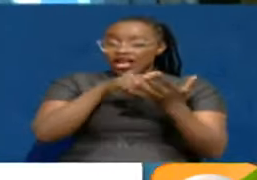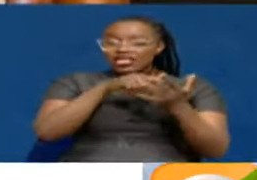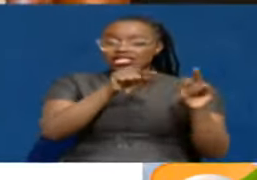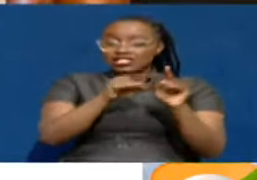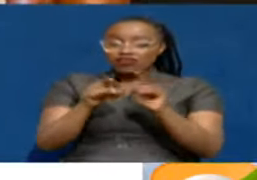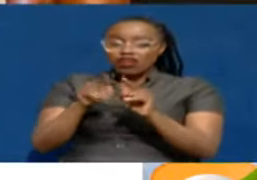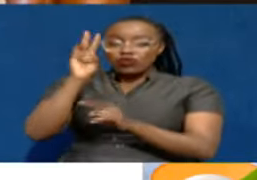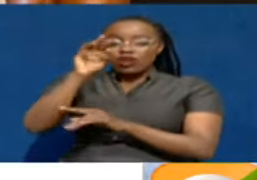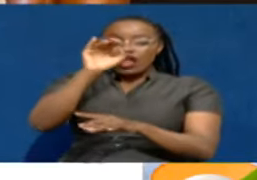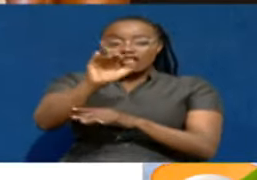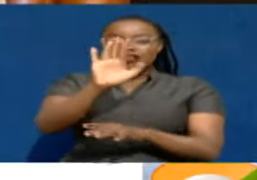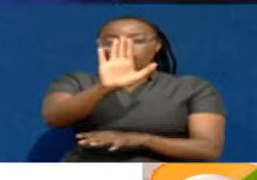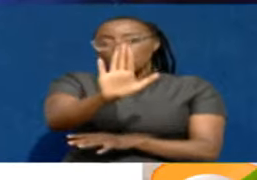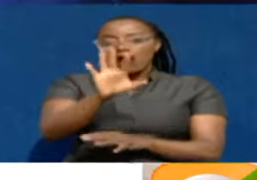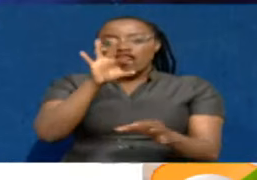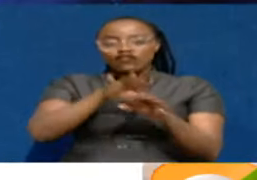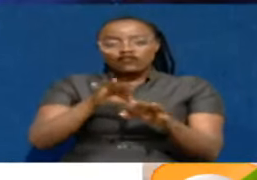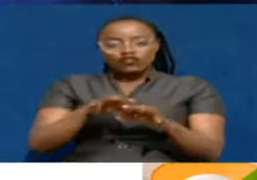Yes. Ndaomba kura yake.